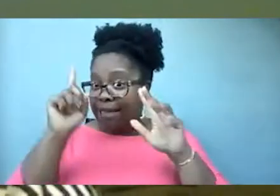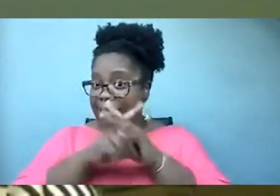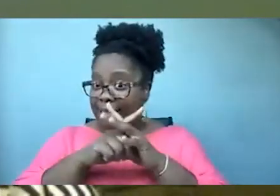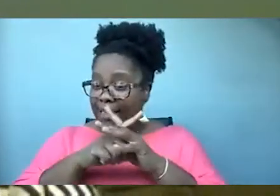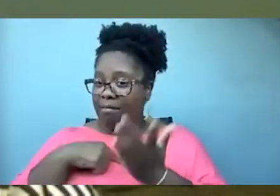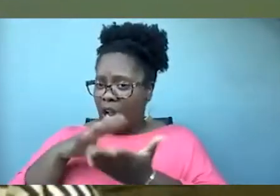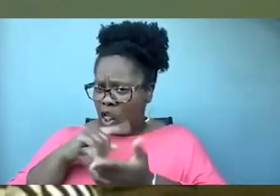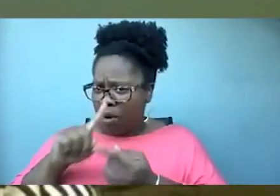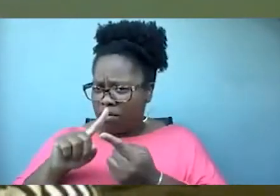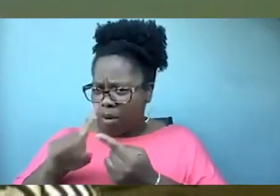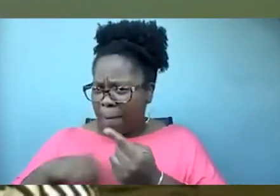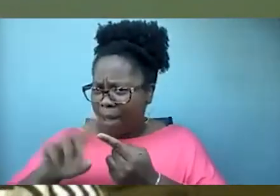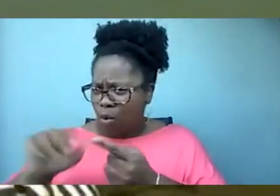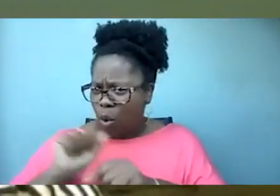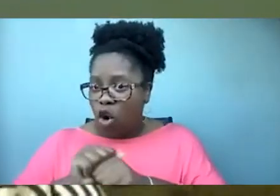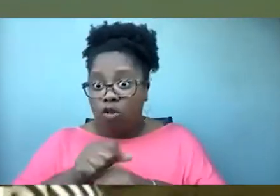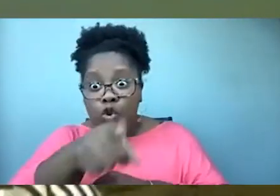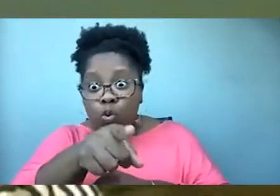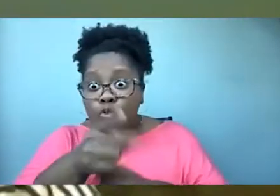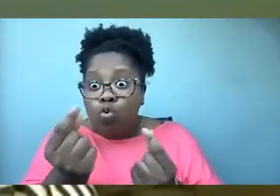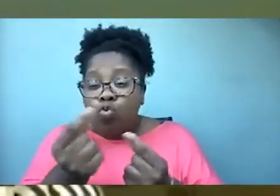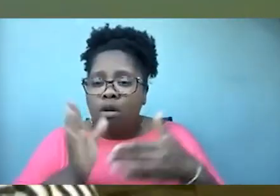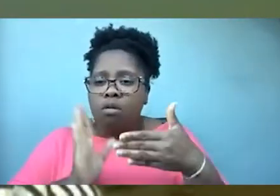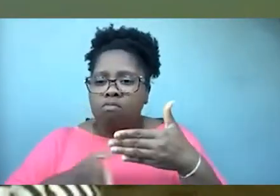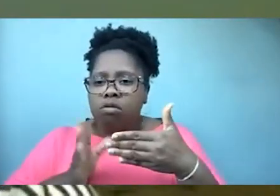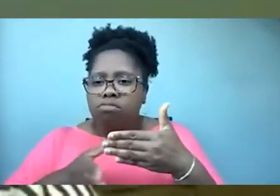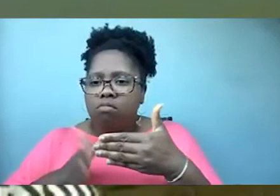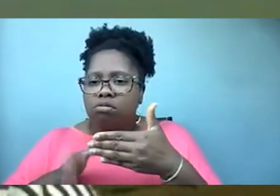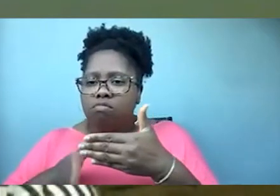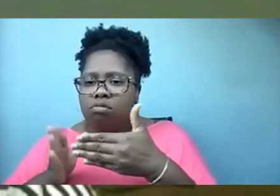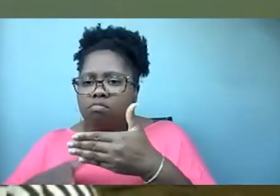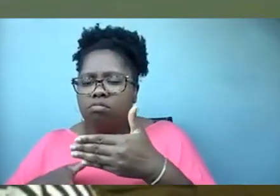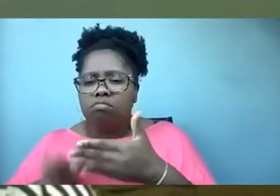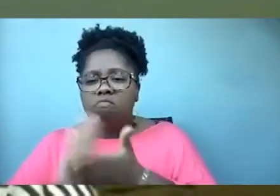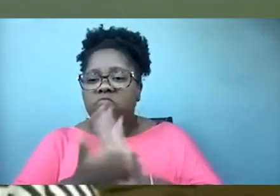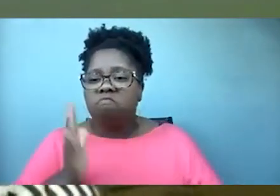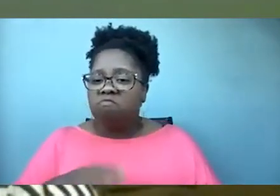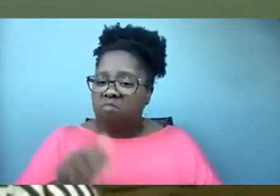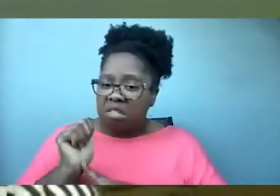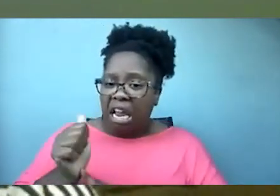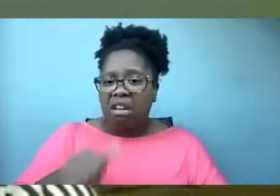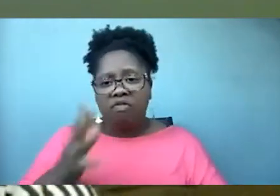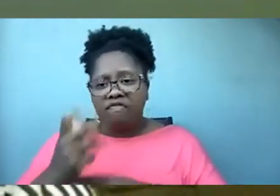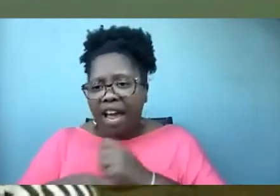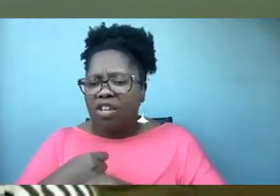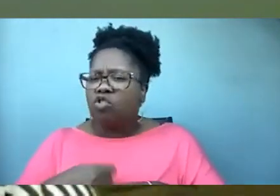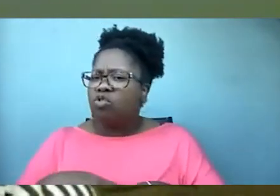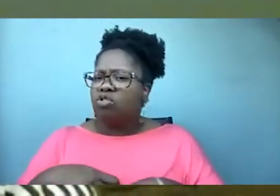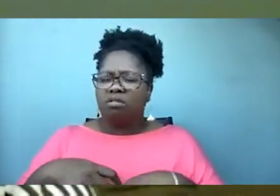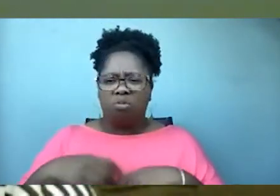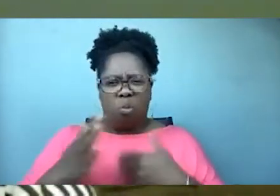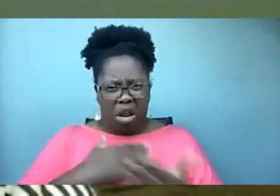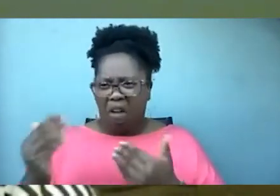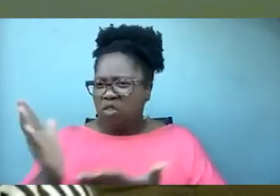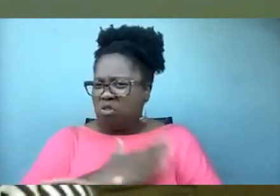or 5 years or whatever it is, you find a way to get this work done. I would love to hear you talk